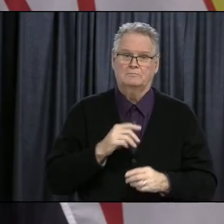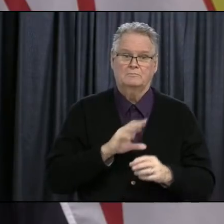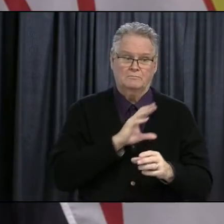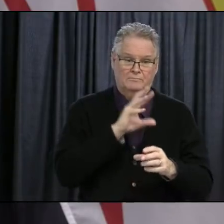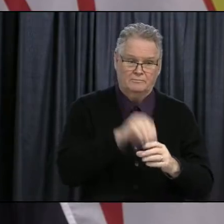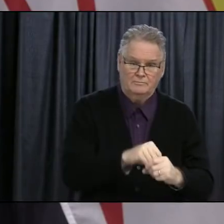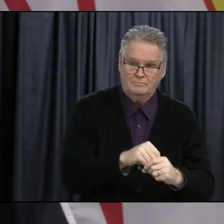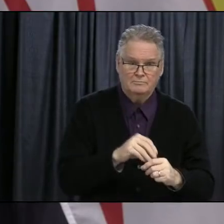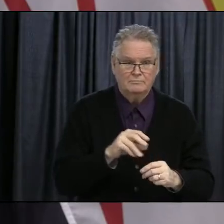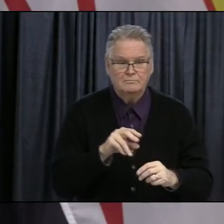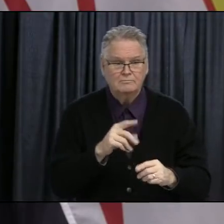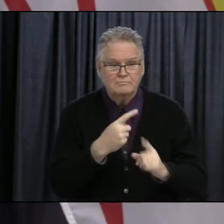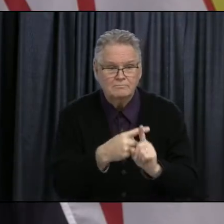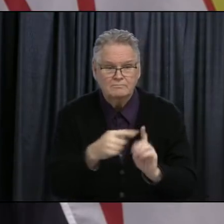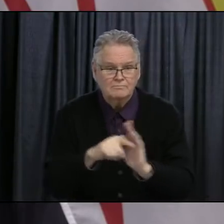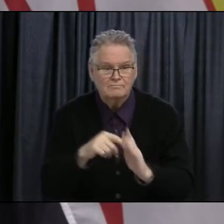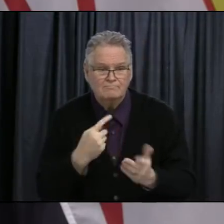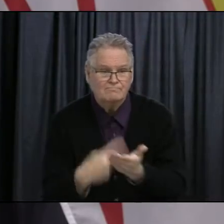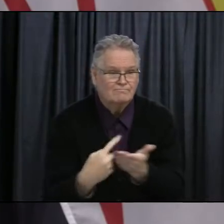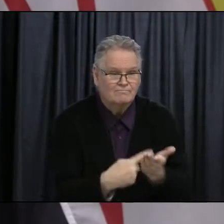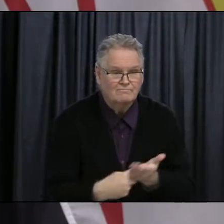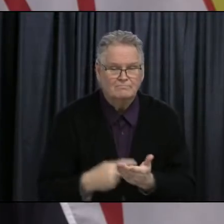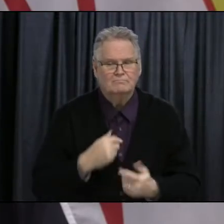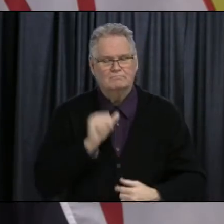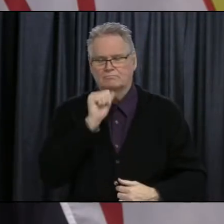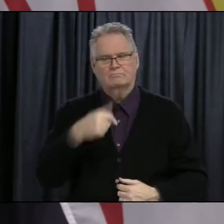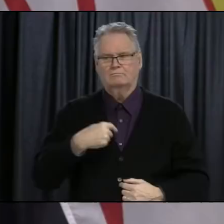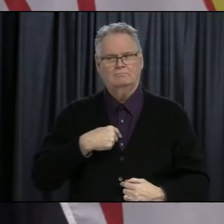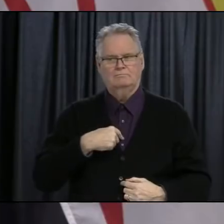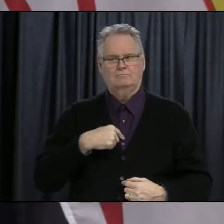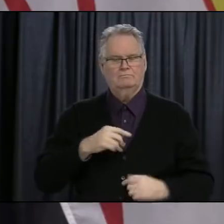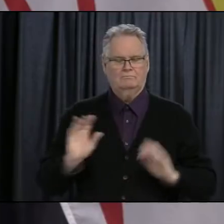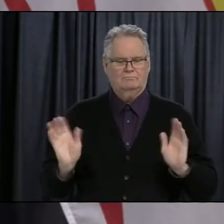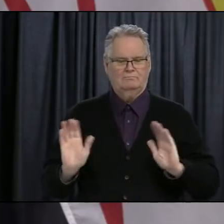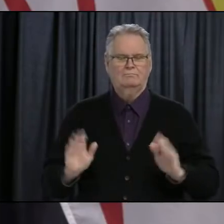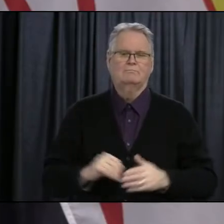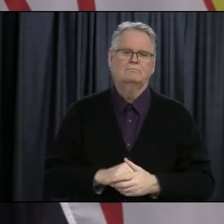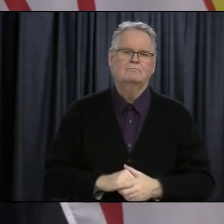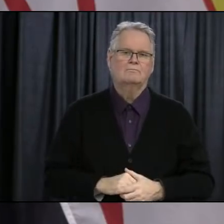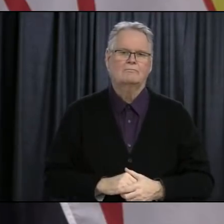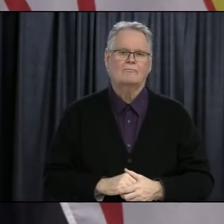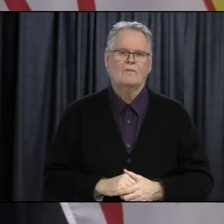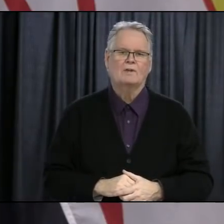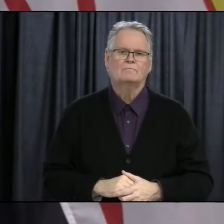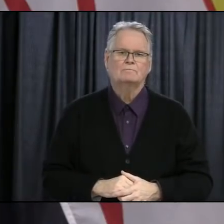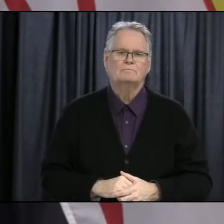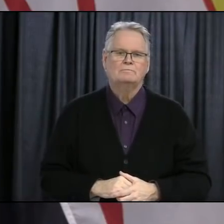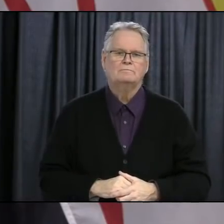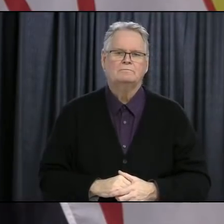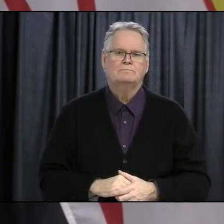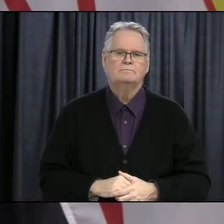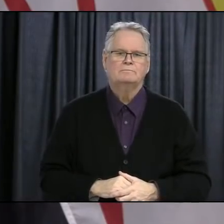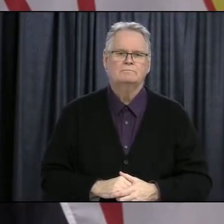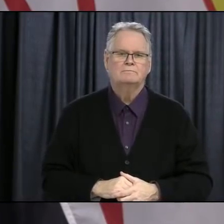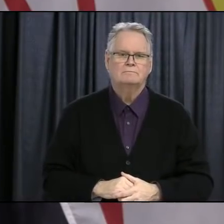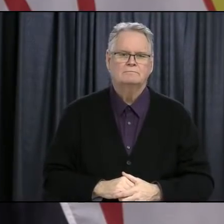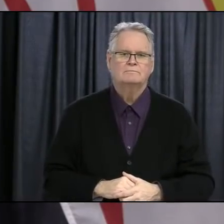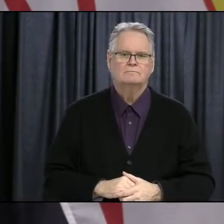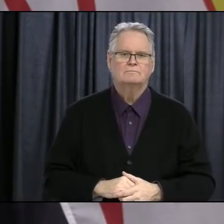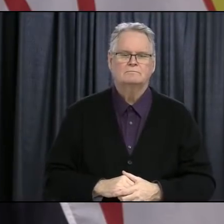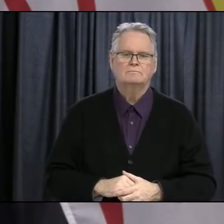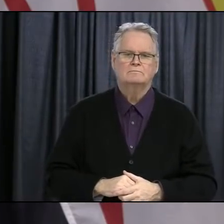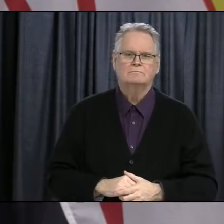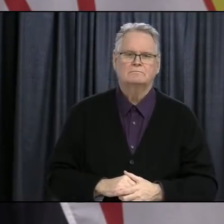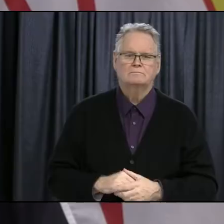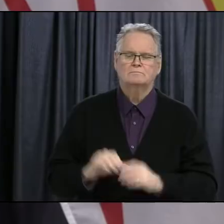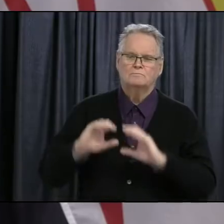start with, and then when we do further testing and we look at the clinical situation, we deem that, it's very,